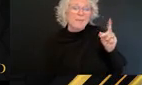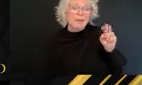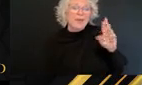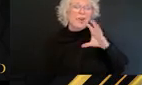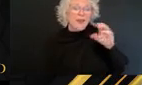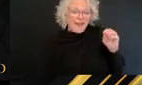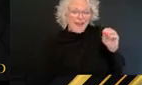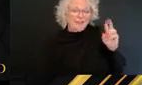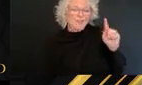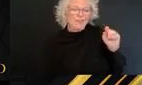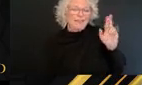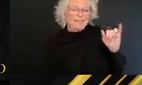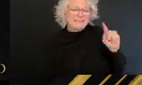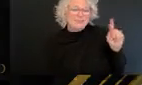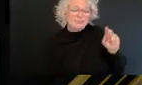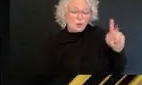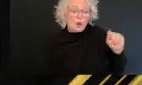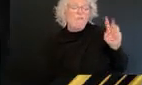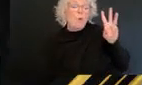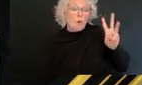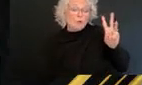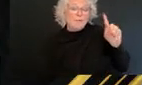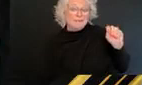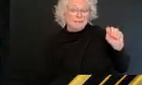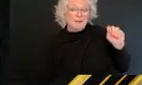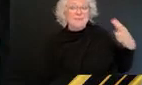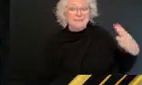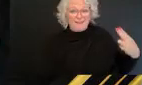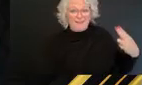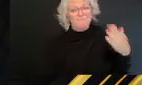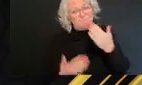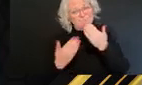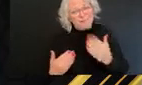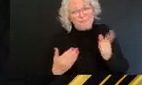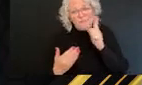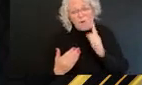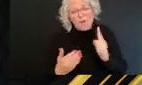at Wonderman Thompson Health. Thank you for sharing your